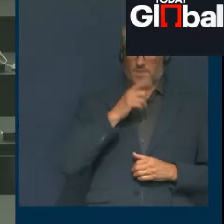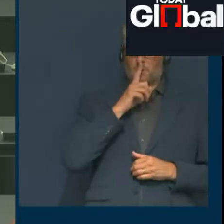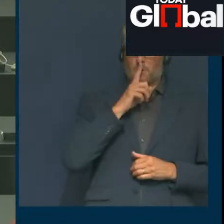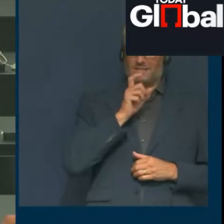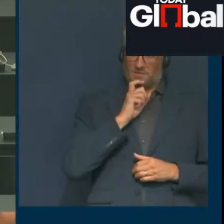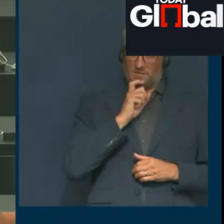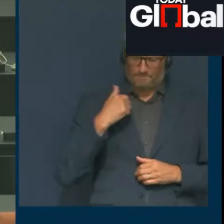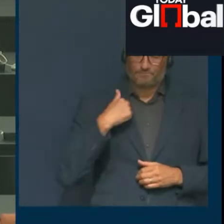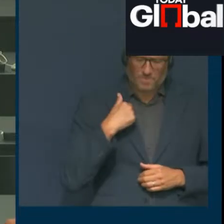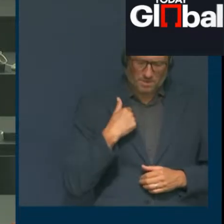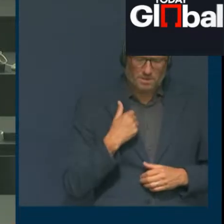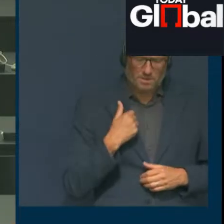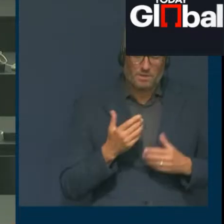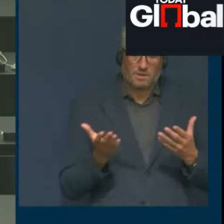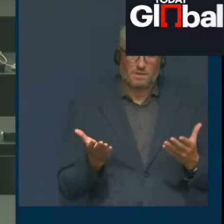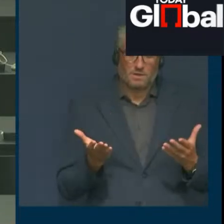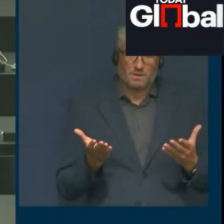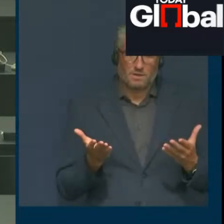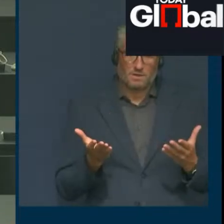provide